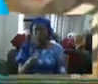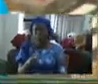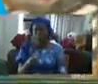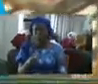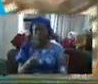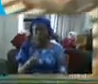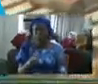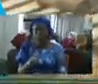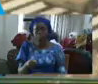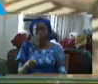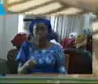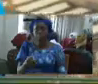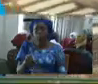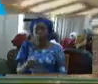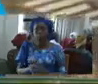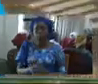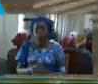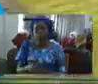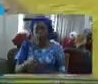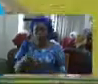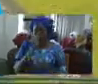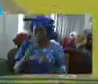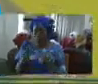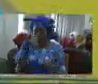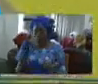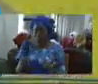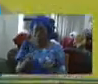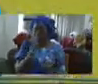don't take it to the press. Just, it's for you.